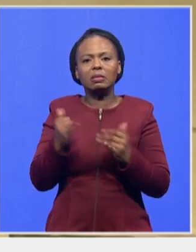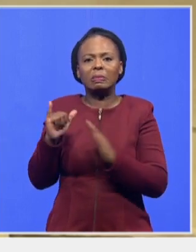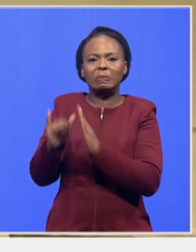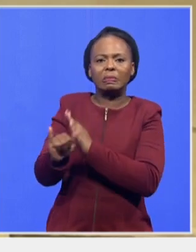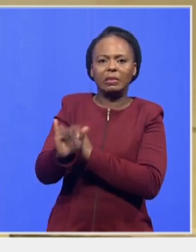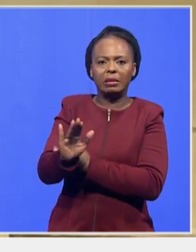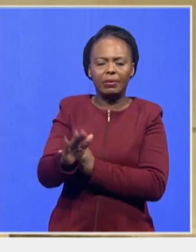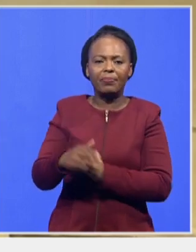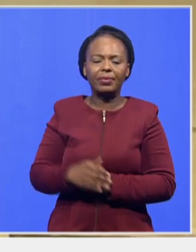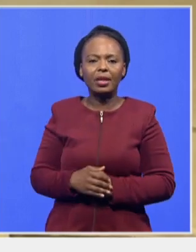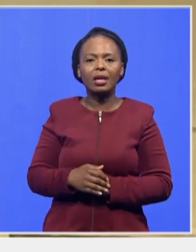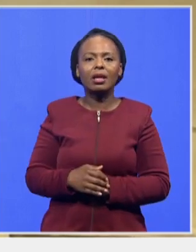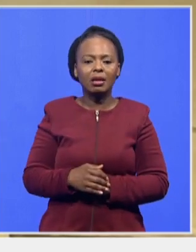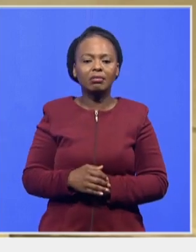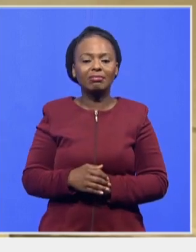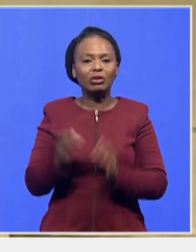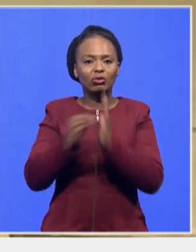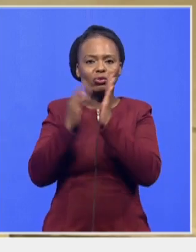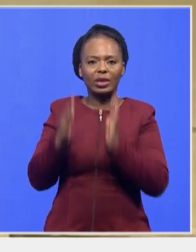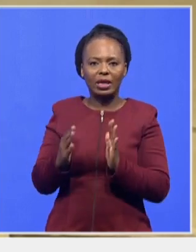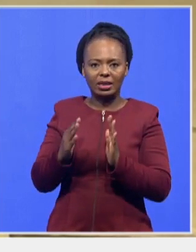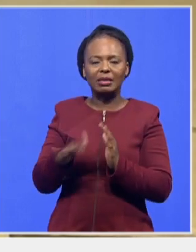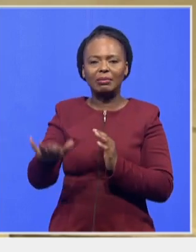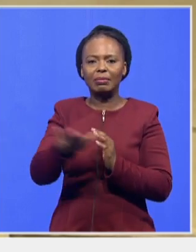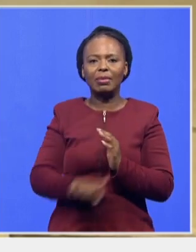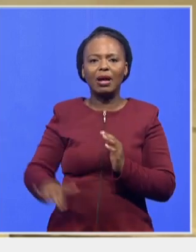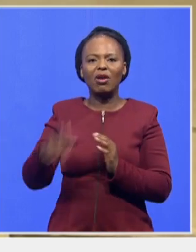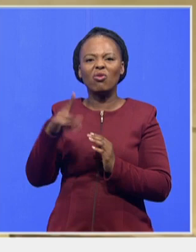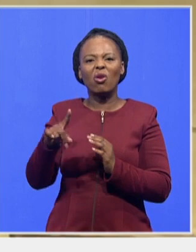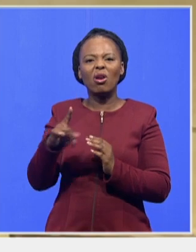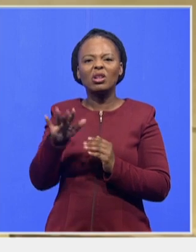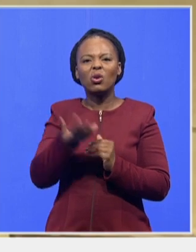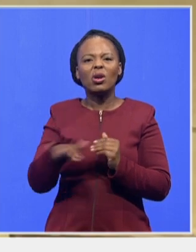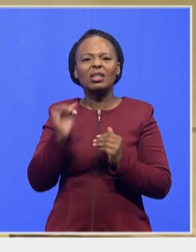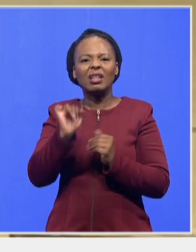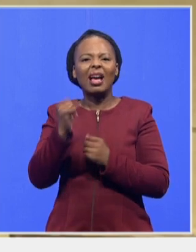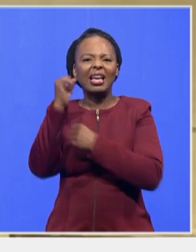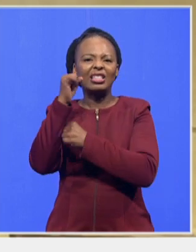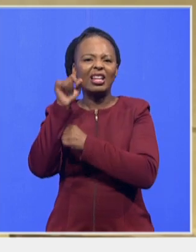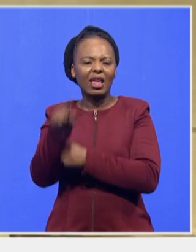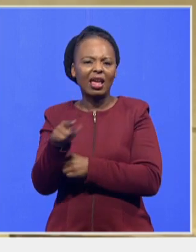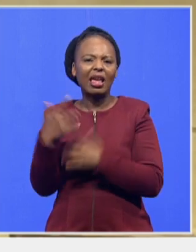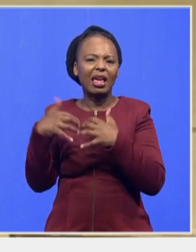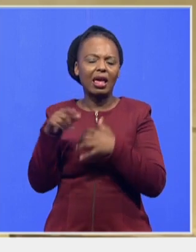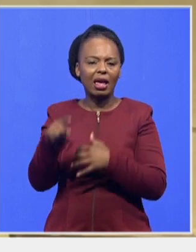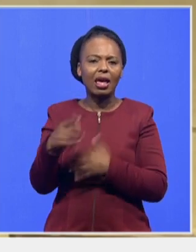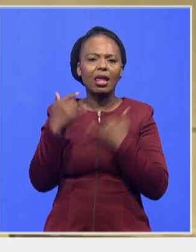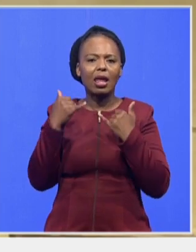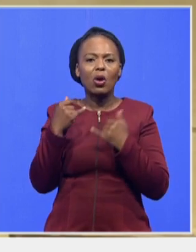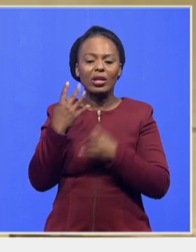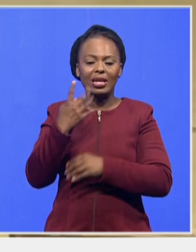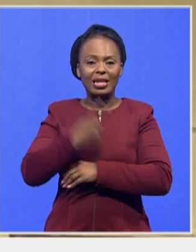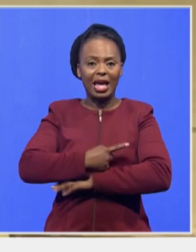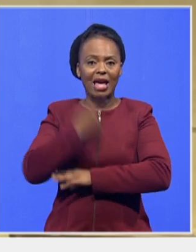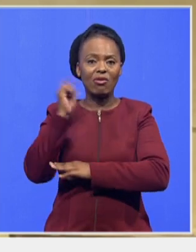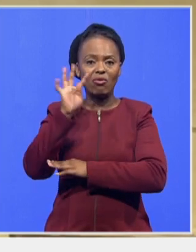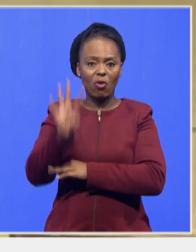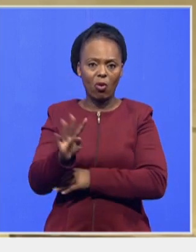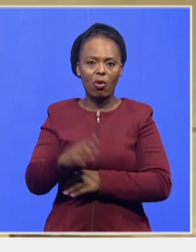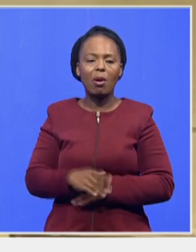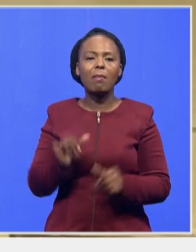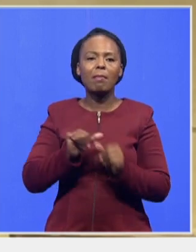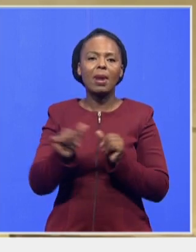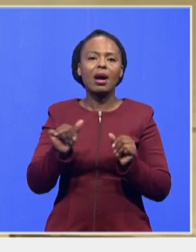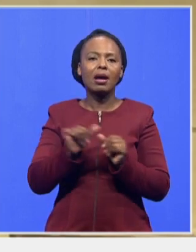they were stuck in Faculty of Engineering library for more than 4 days, but luckily they were evacuated